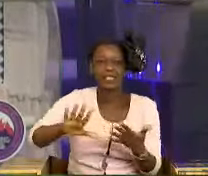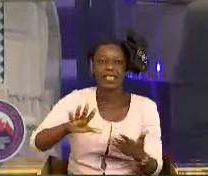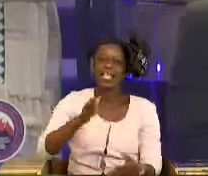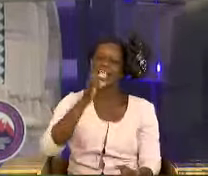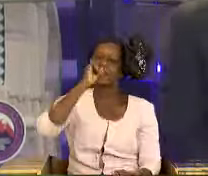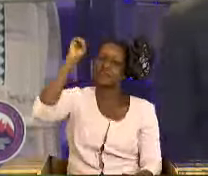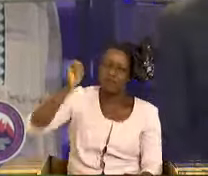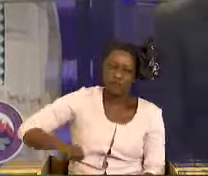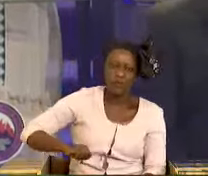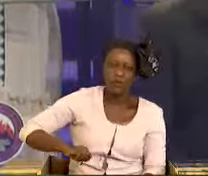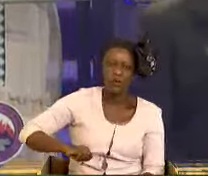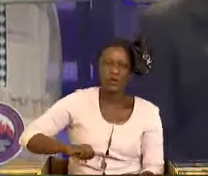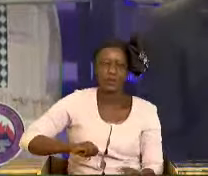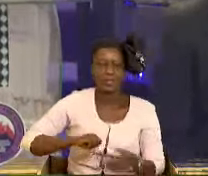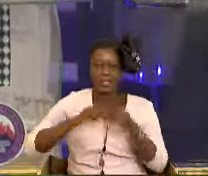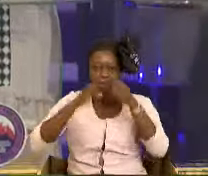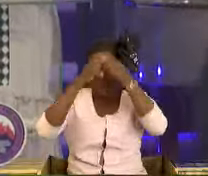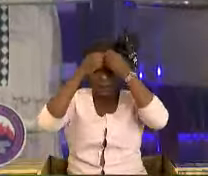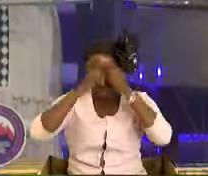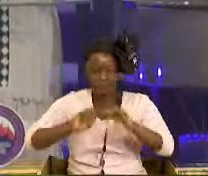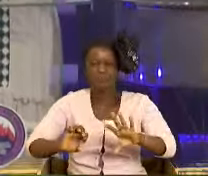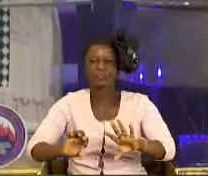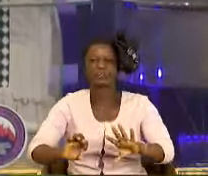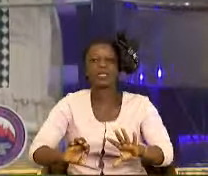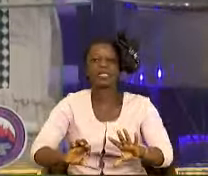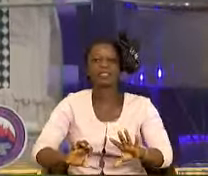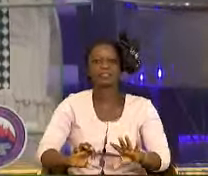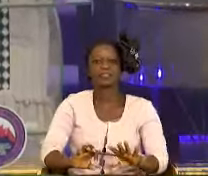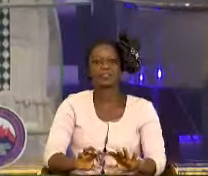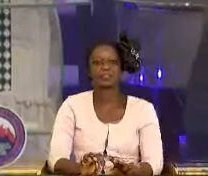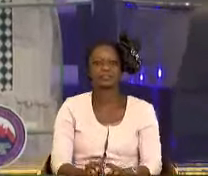reinforcements dissolving evil